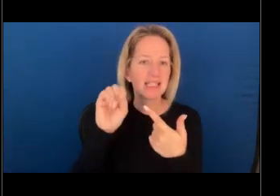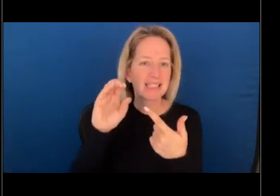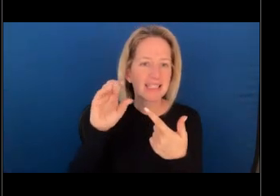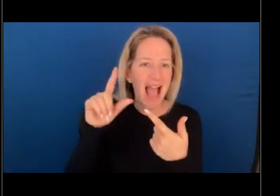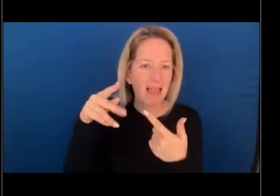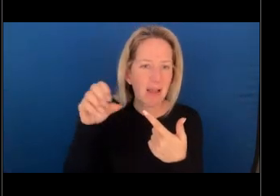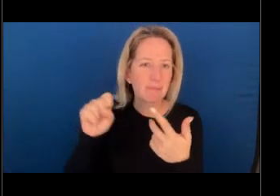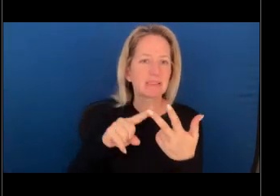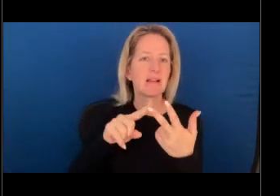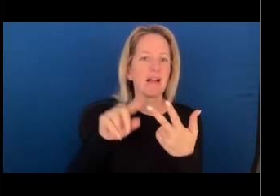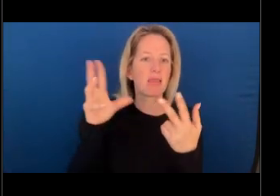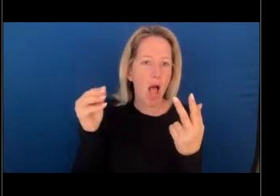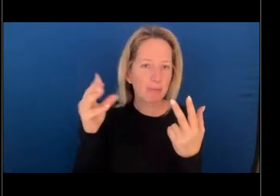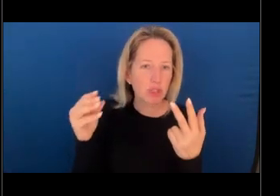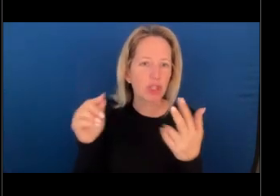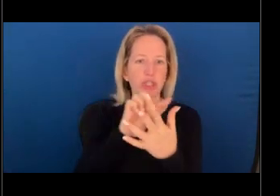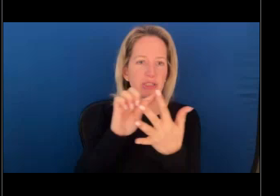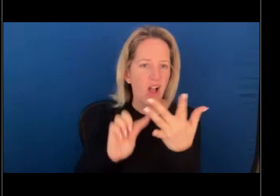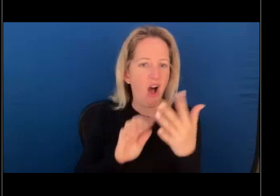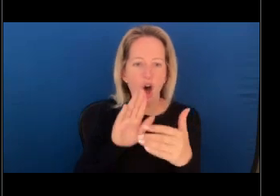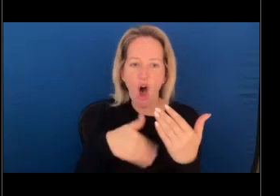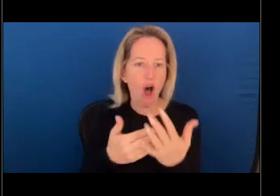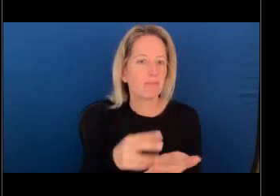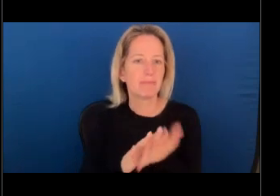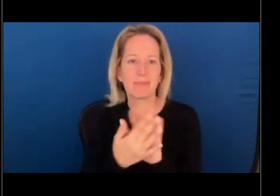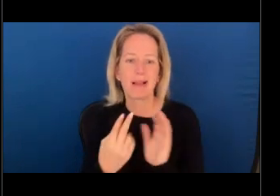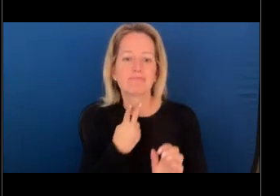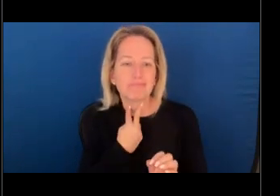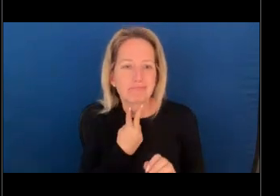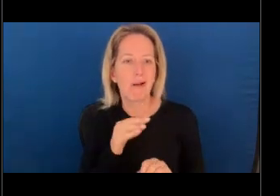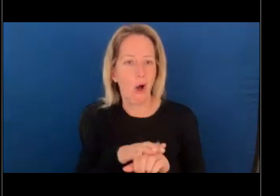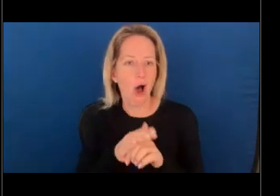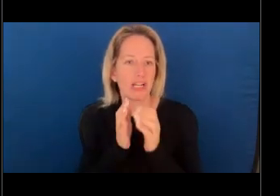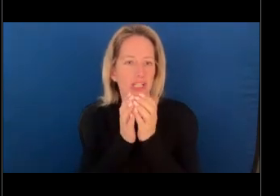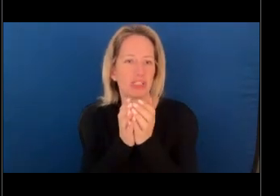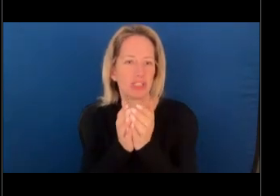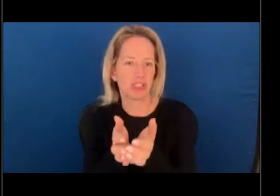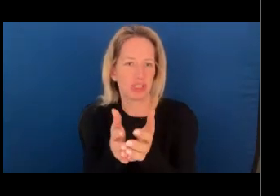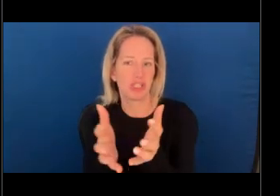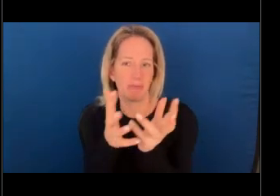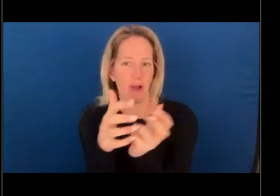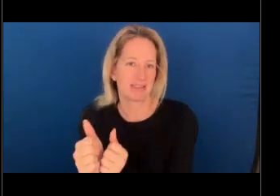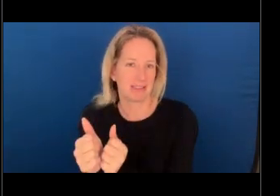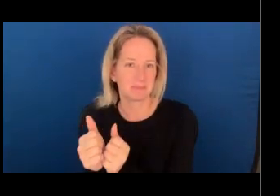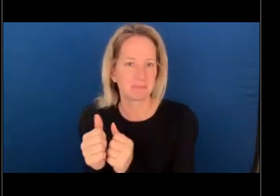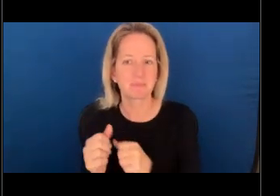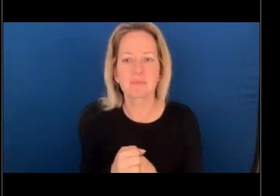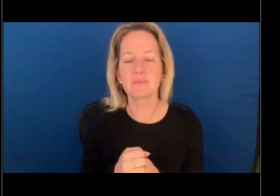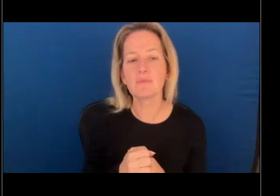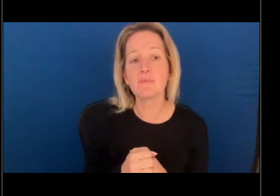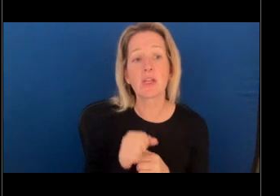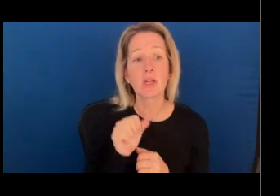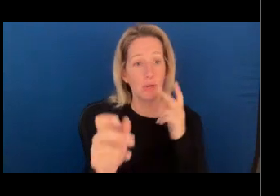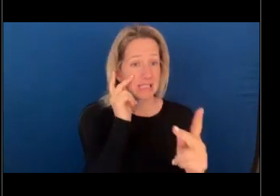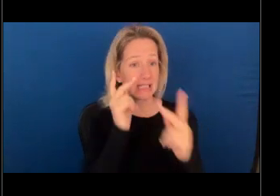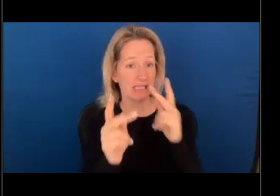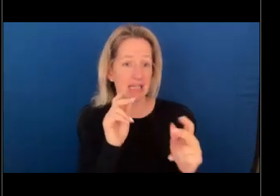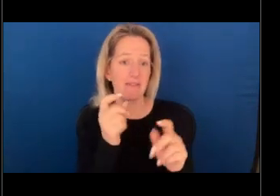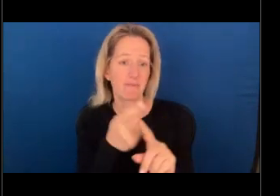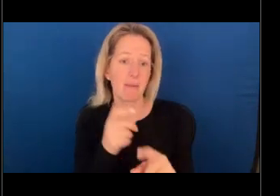get tangled on shipwrecks. Sure. And as you can see here from AIS data,